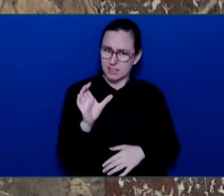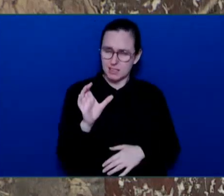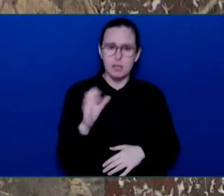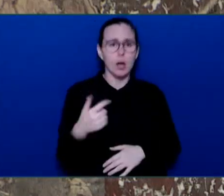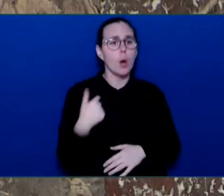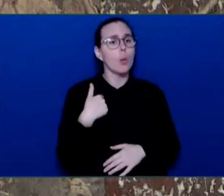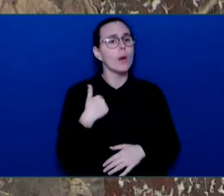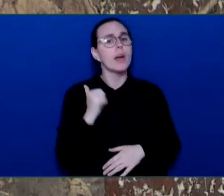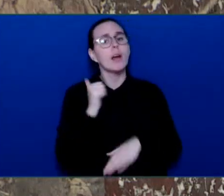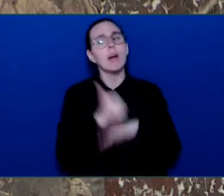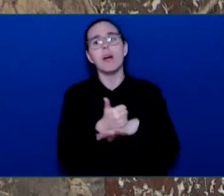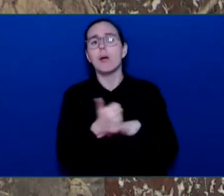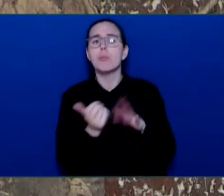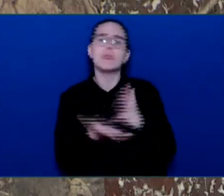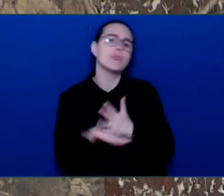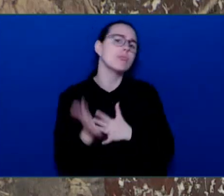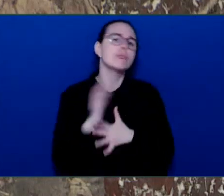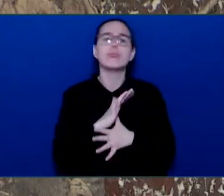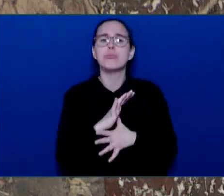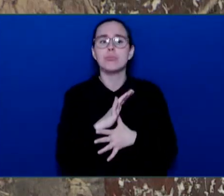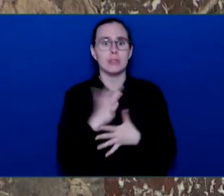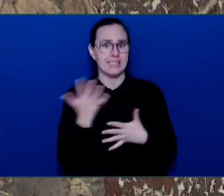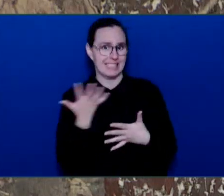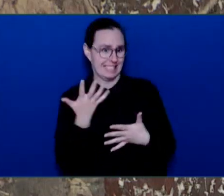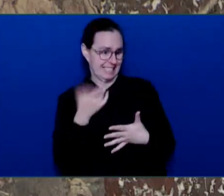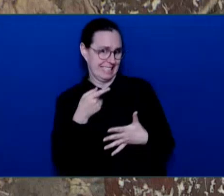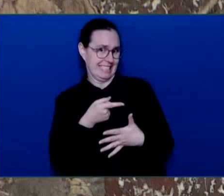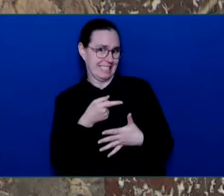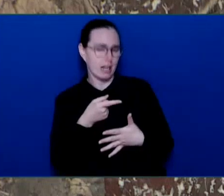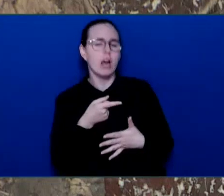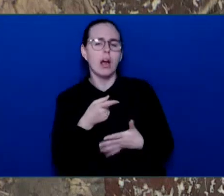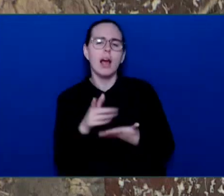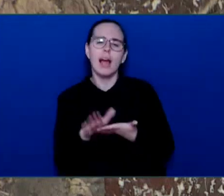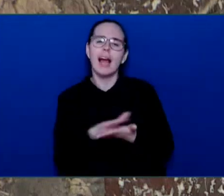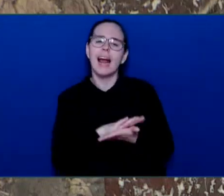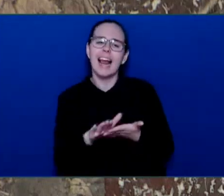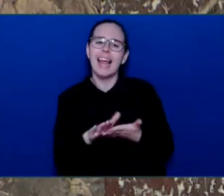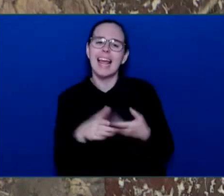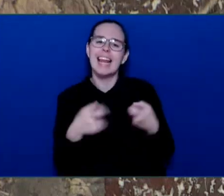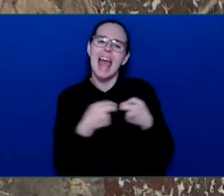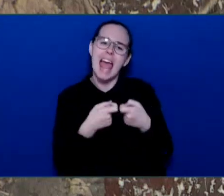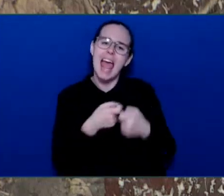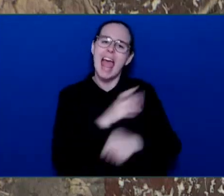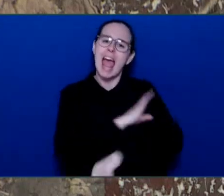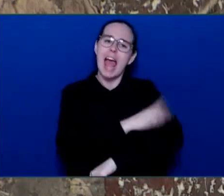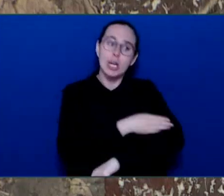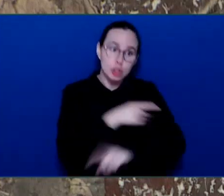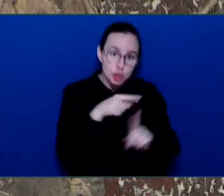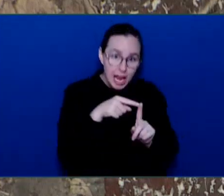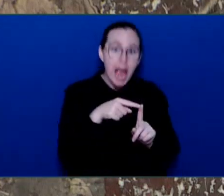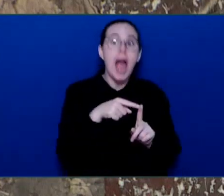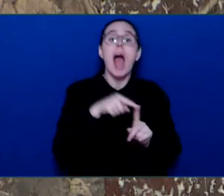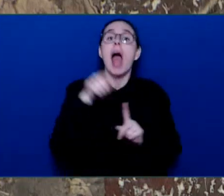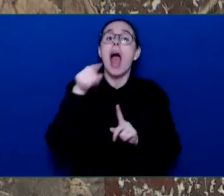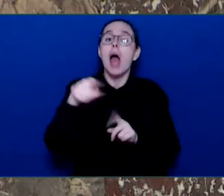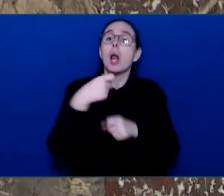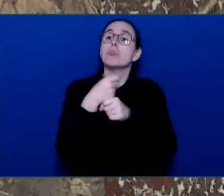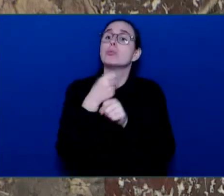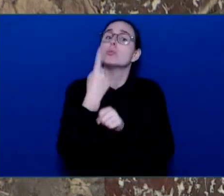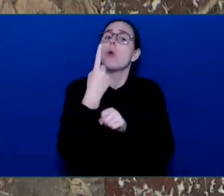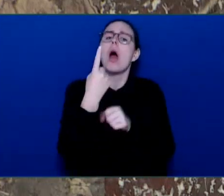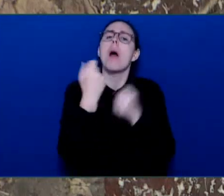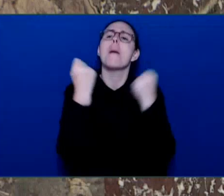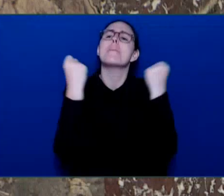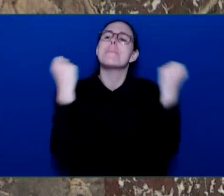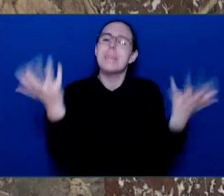have multiple hydrogen producers that want to locate in BC across the province, who just 3 of these projects